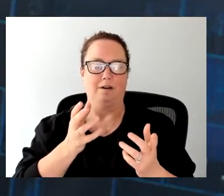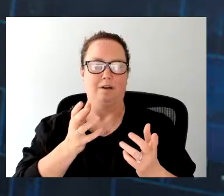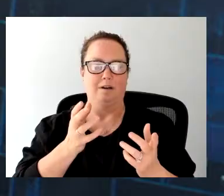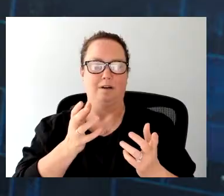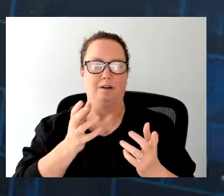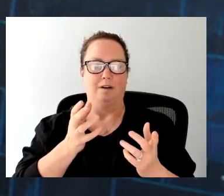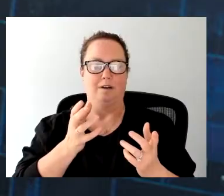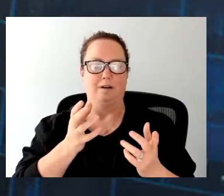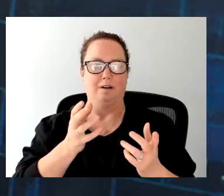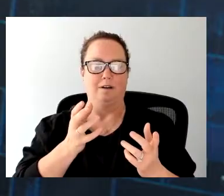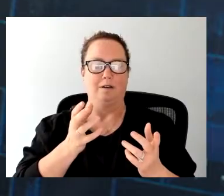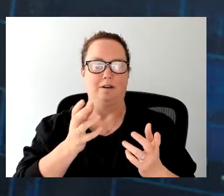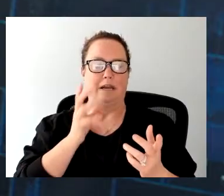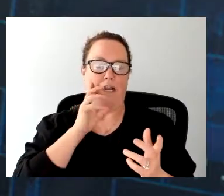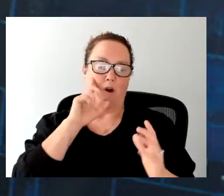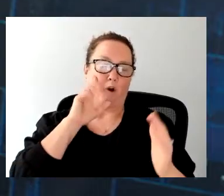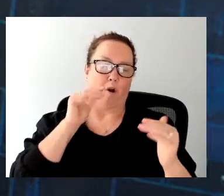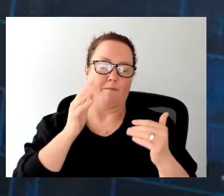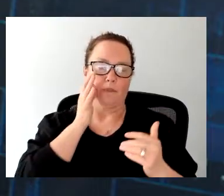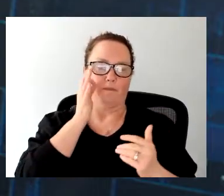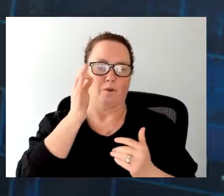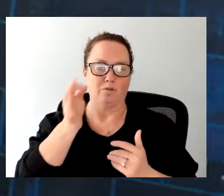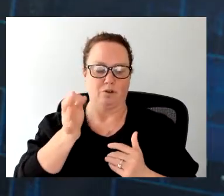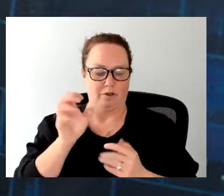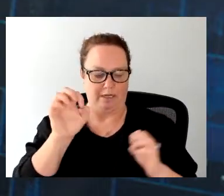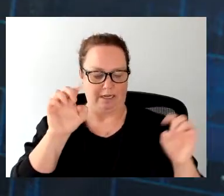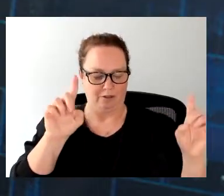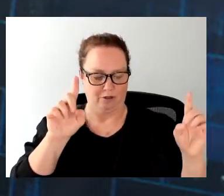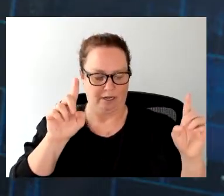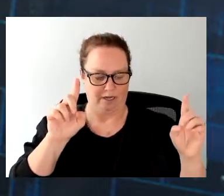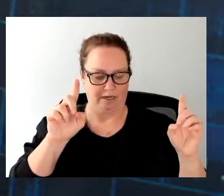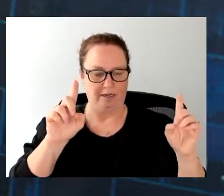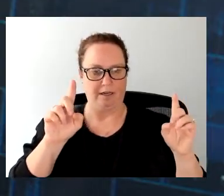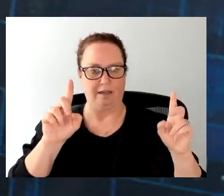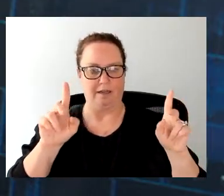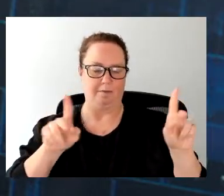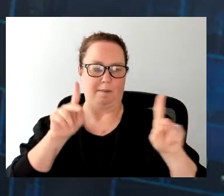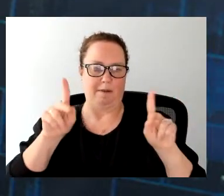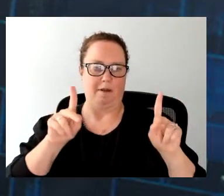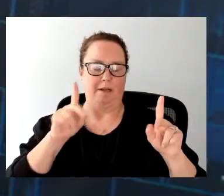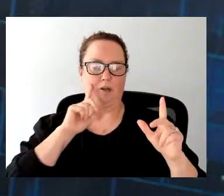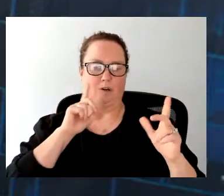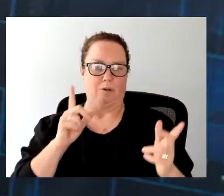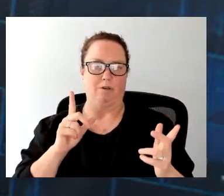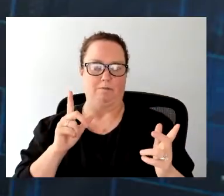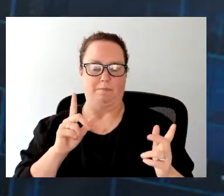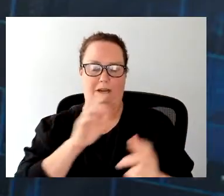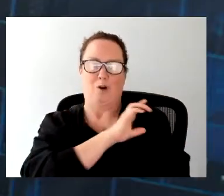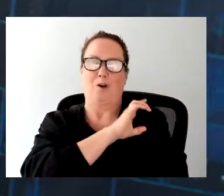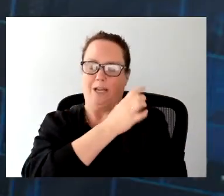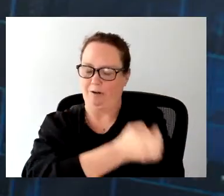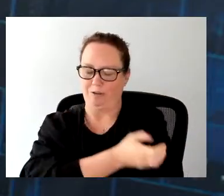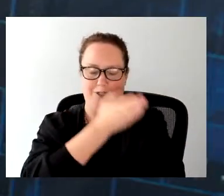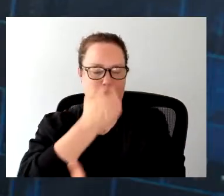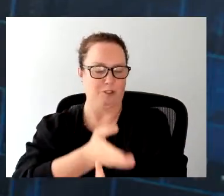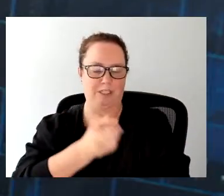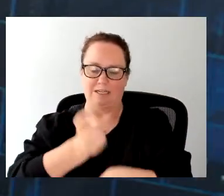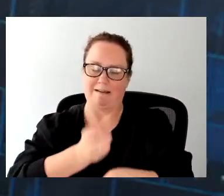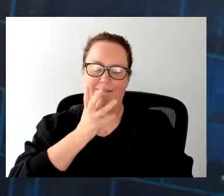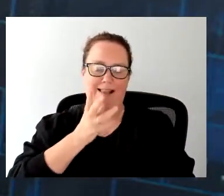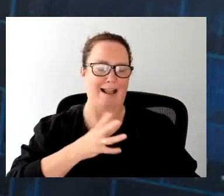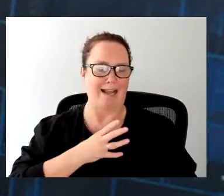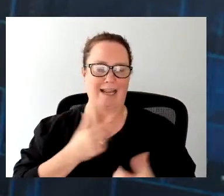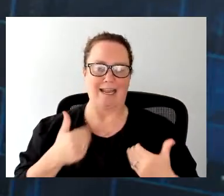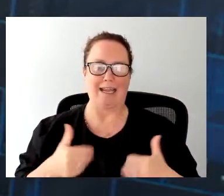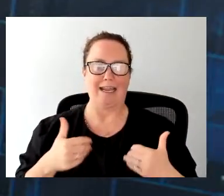future, and educate the public. And you can see and tell by her energy that she's one tough lady that